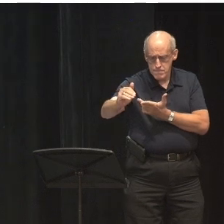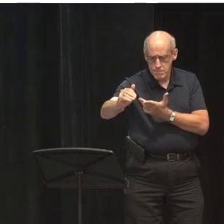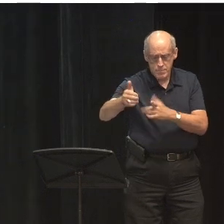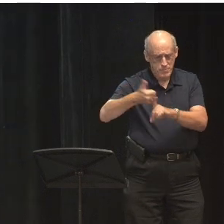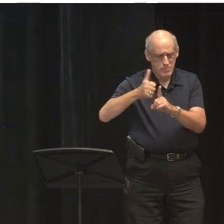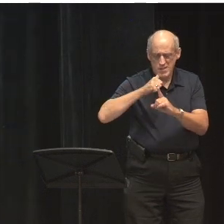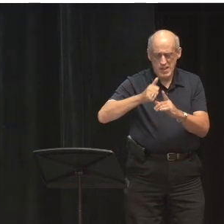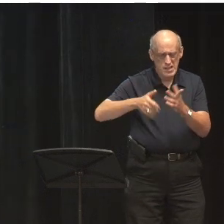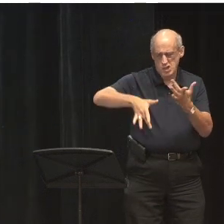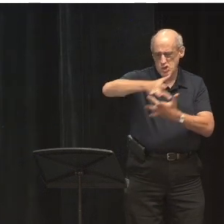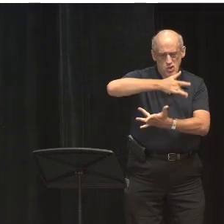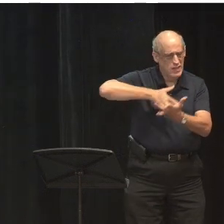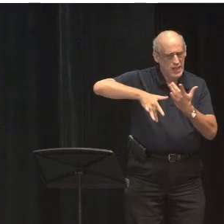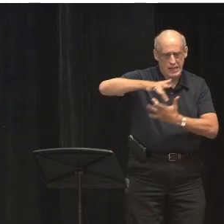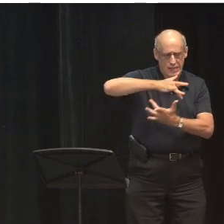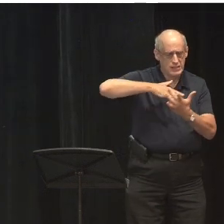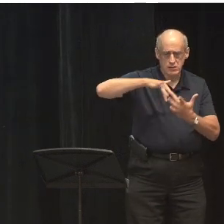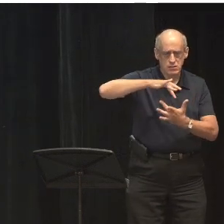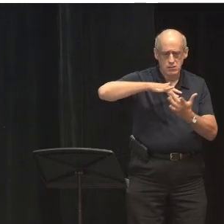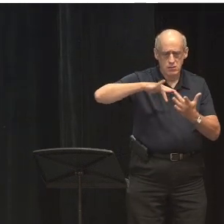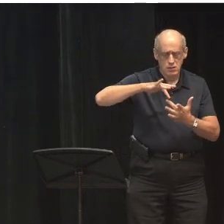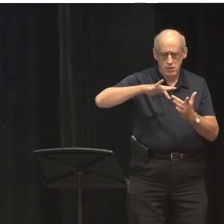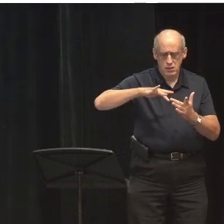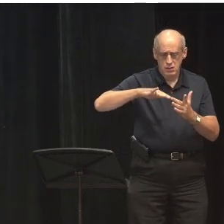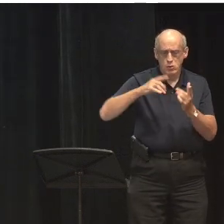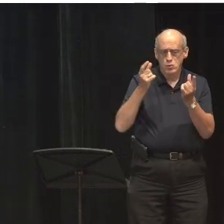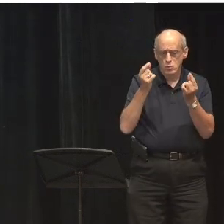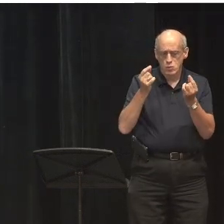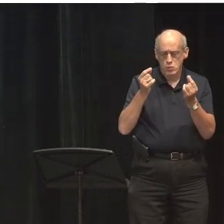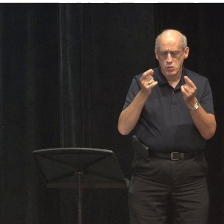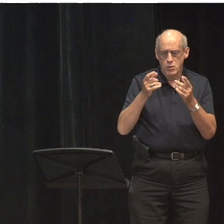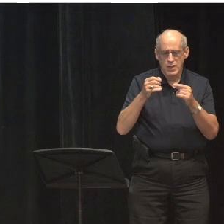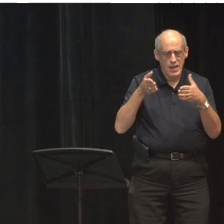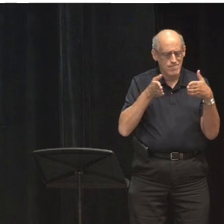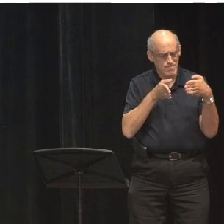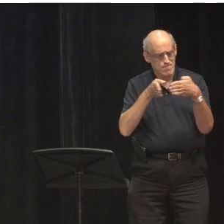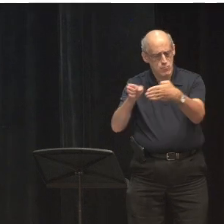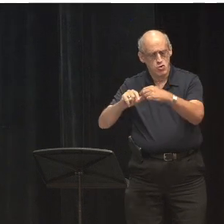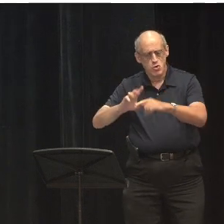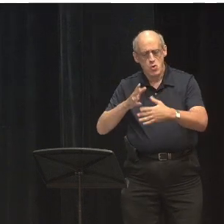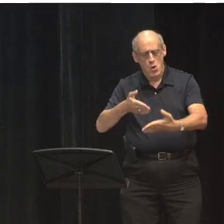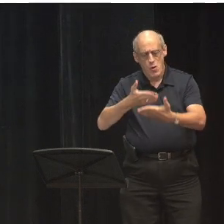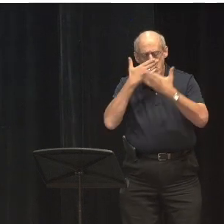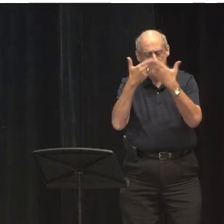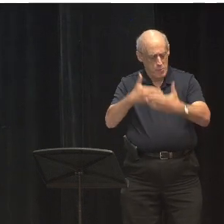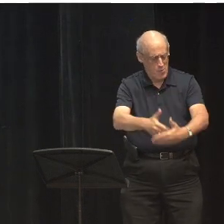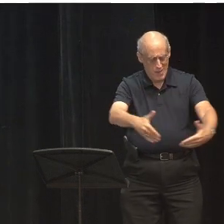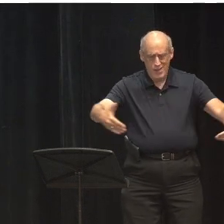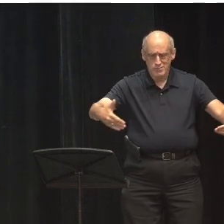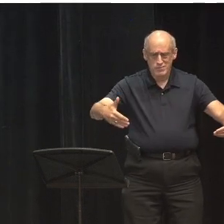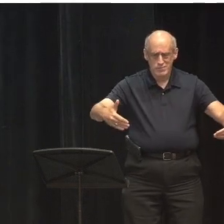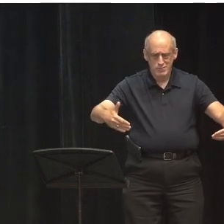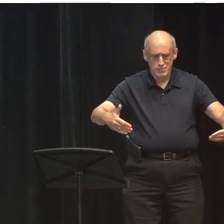uncirculating corner of an estuarine sanctuary. Run the pipe out to the bulkhead of Battery Park City and vacate it in